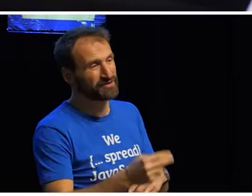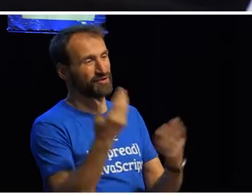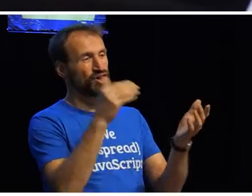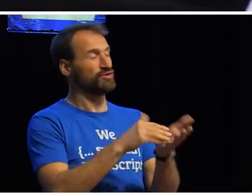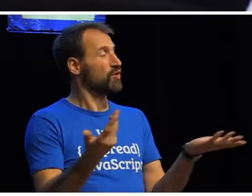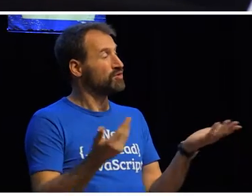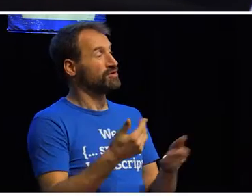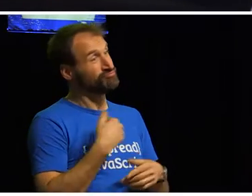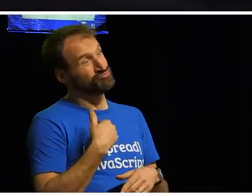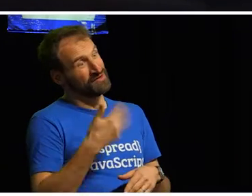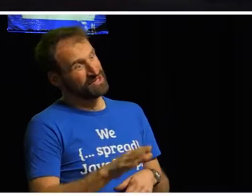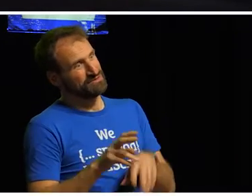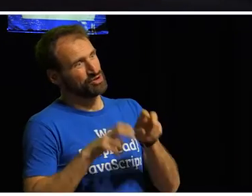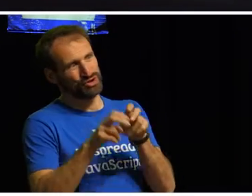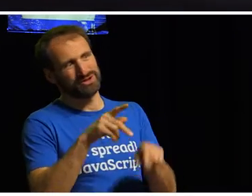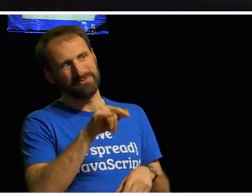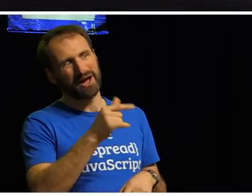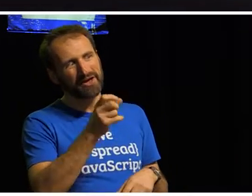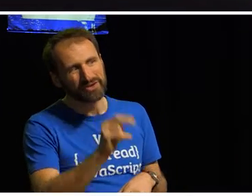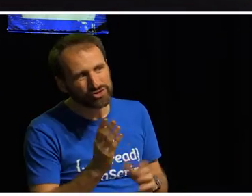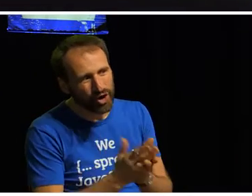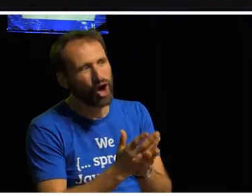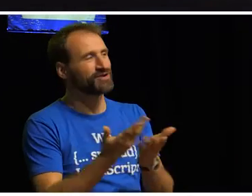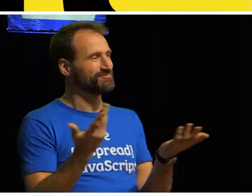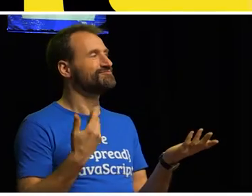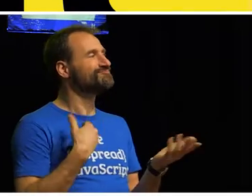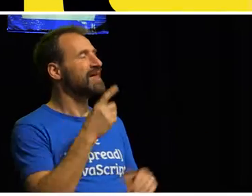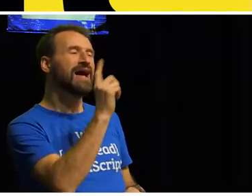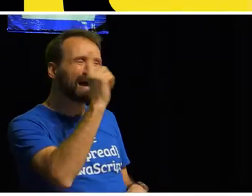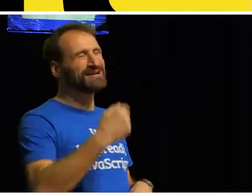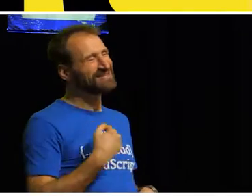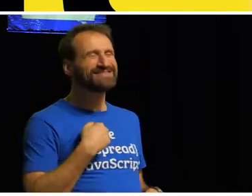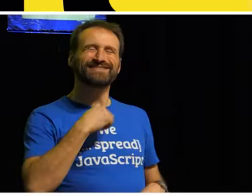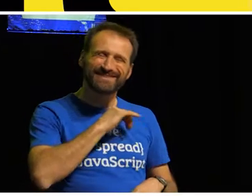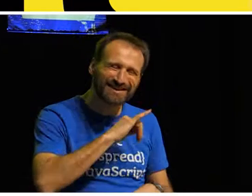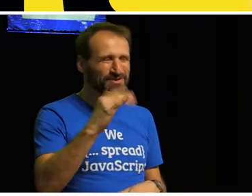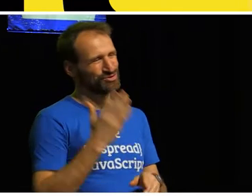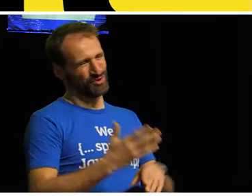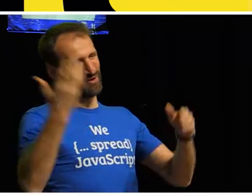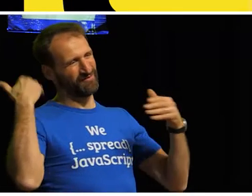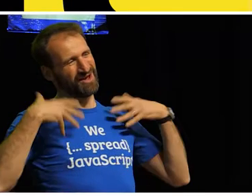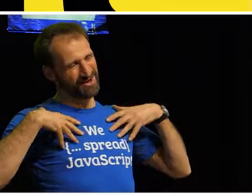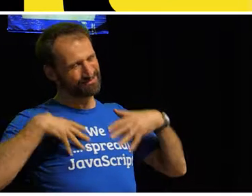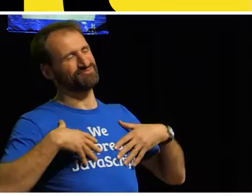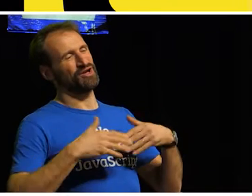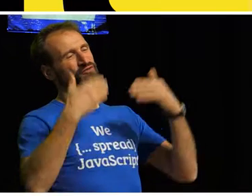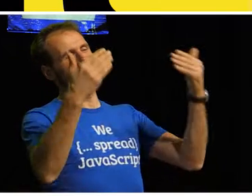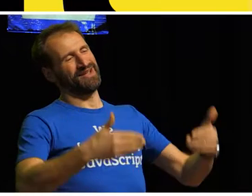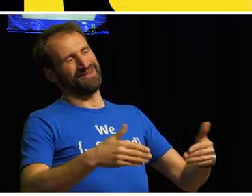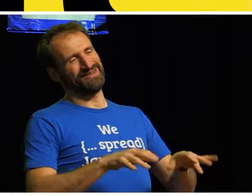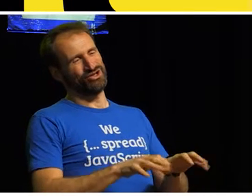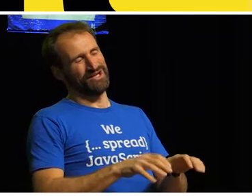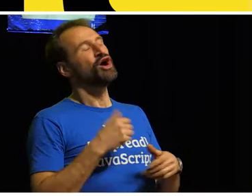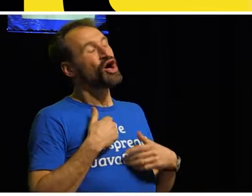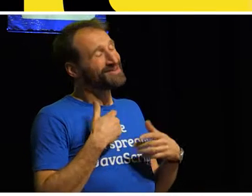for a while. But the thing is, I'm being always a front-end engineer. And the language I'm mostly,